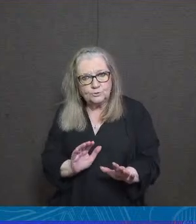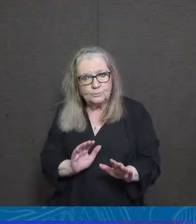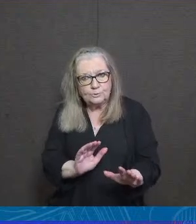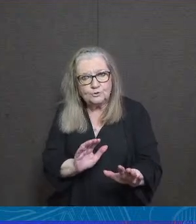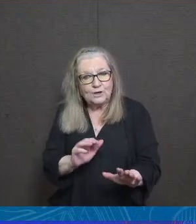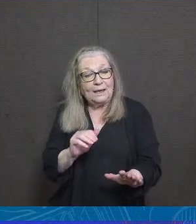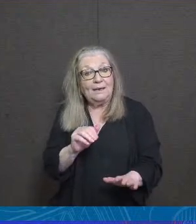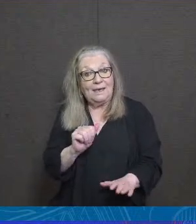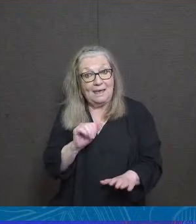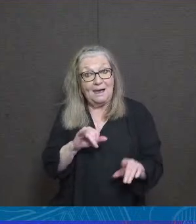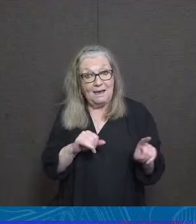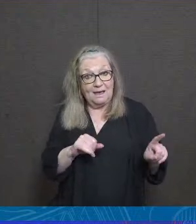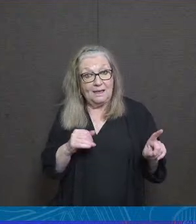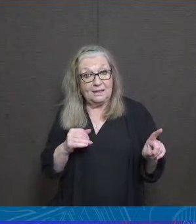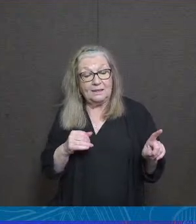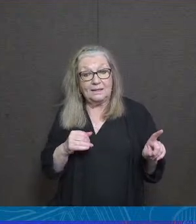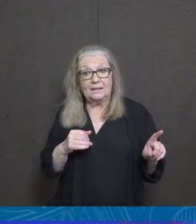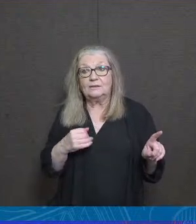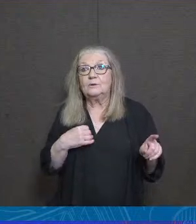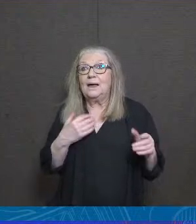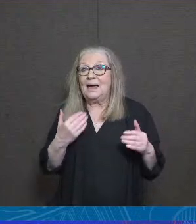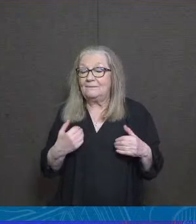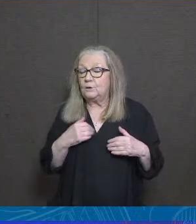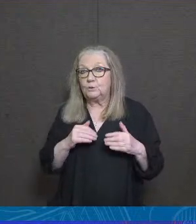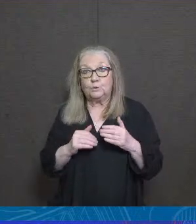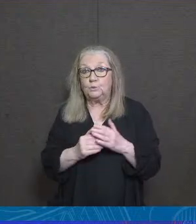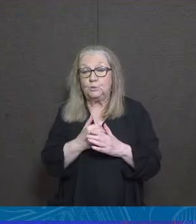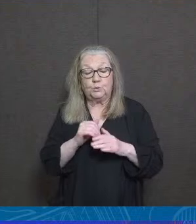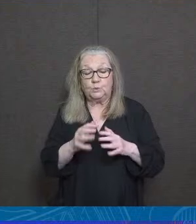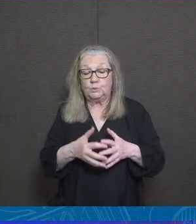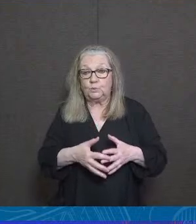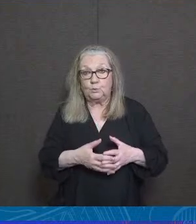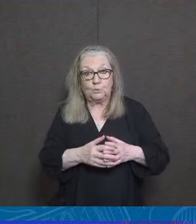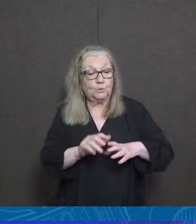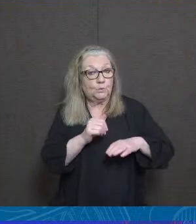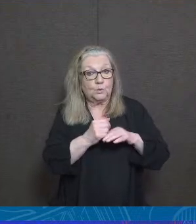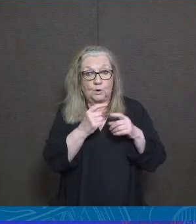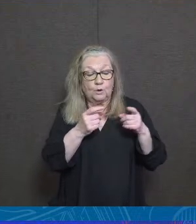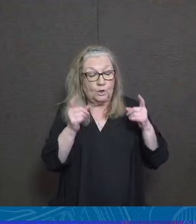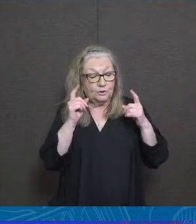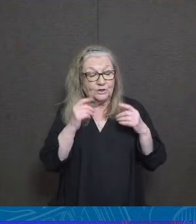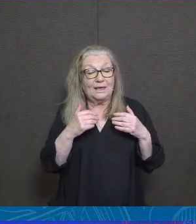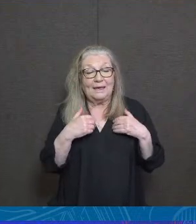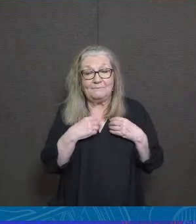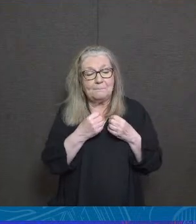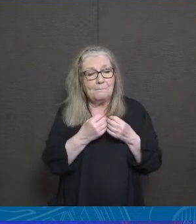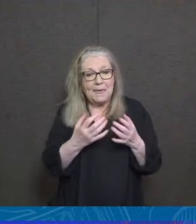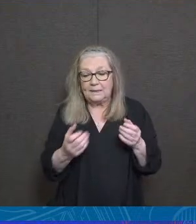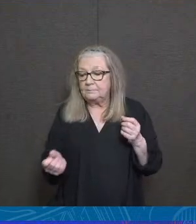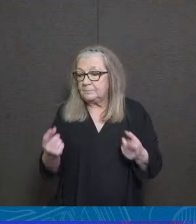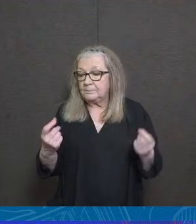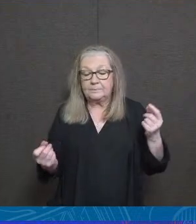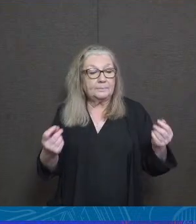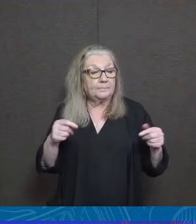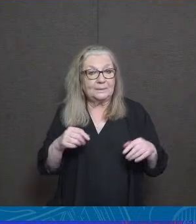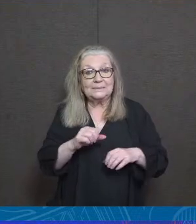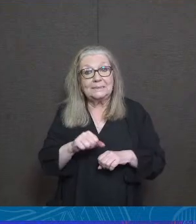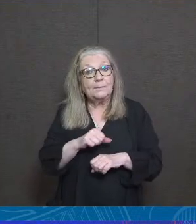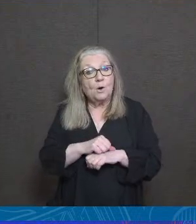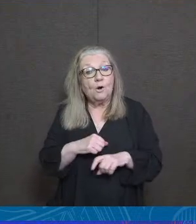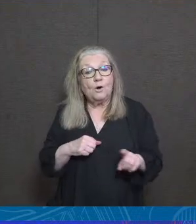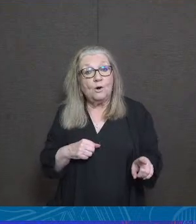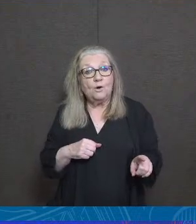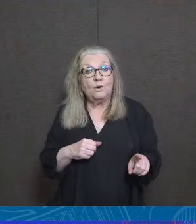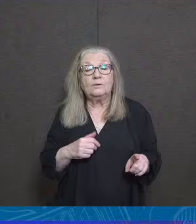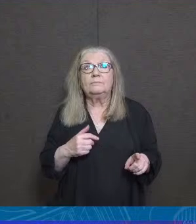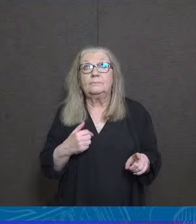new college of data science at NTU, many things happening in Singapore about AI. In my current role, I get to